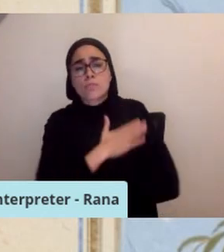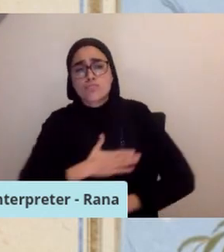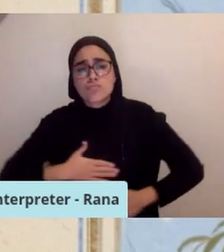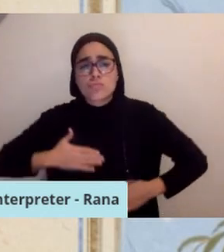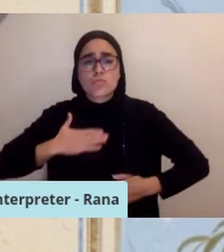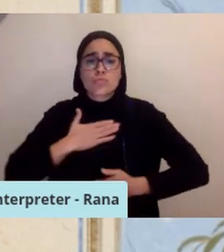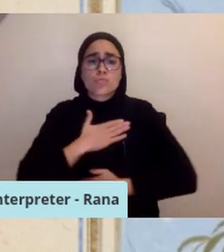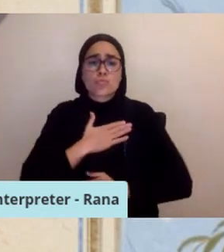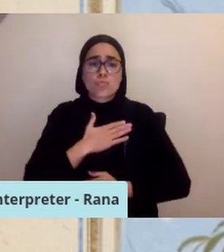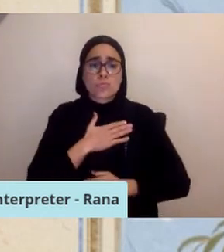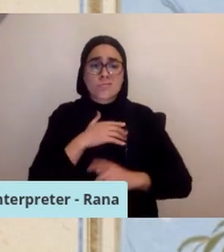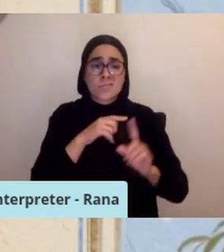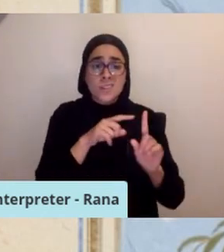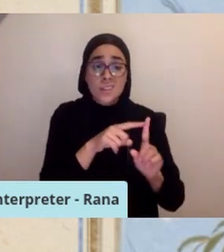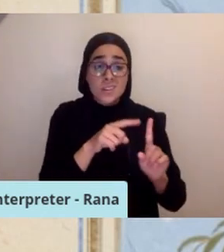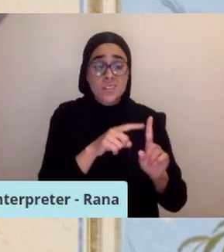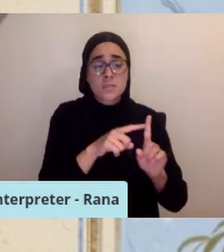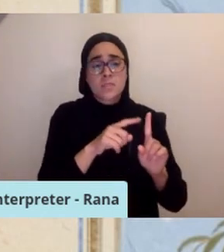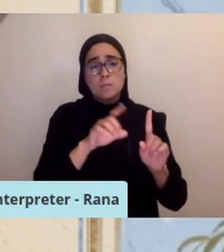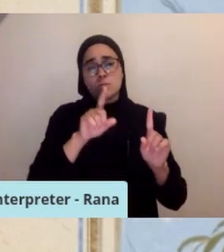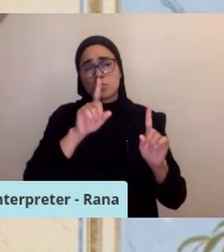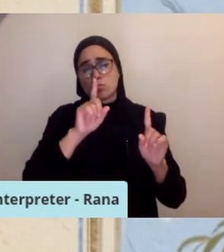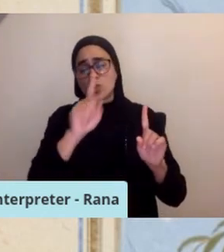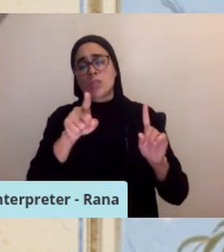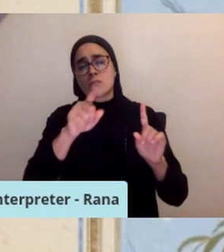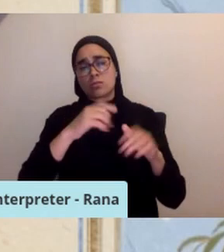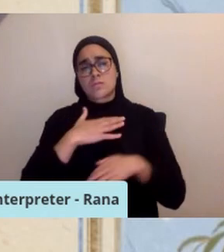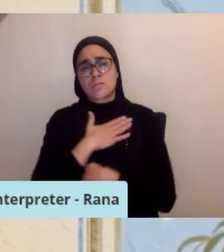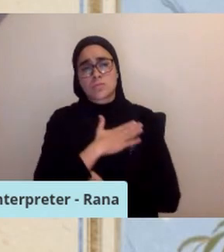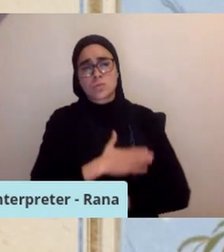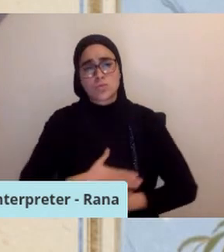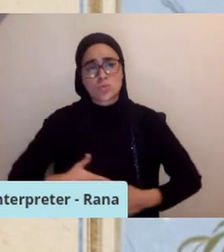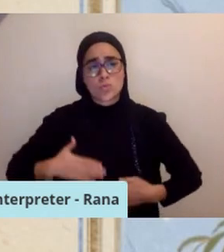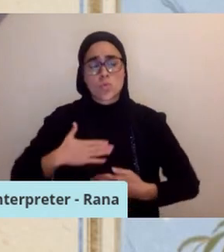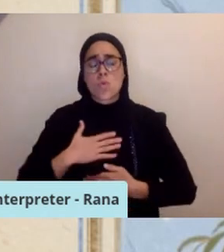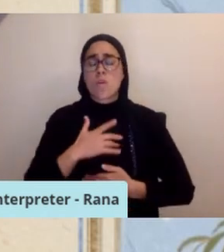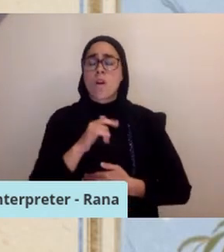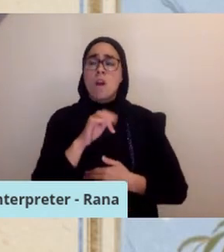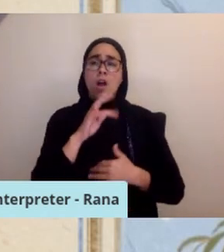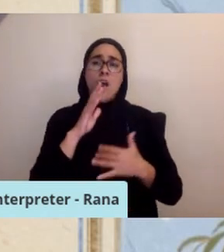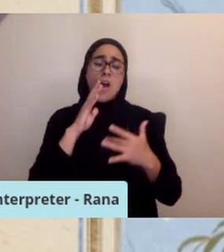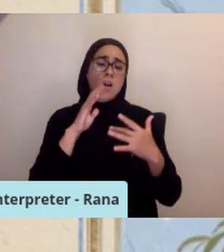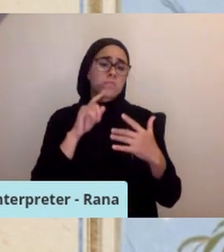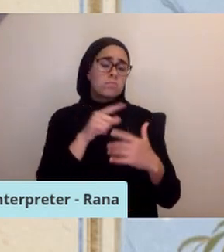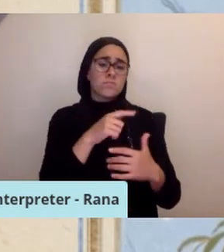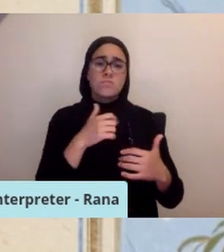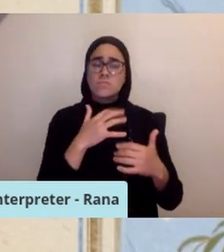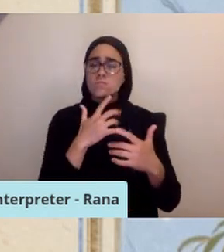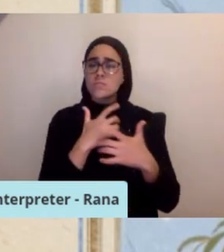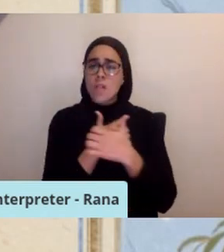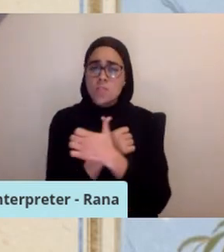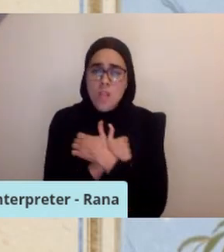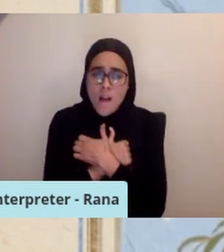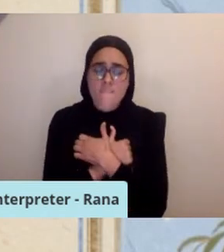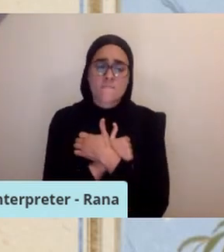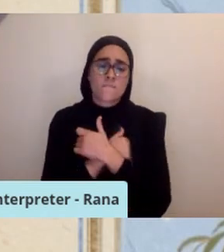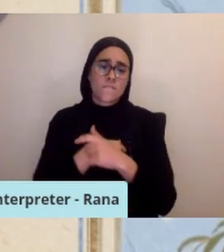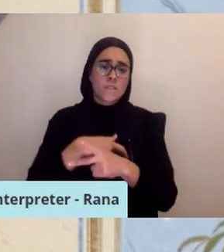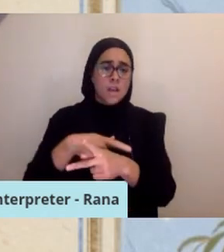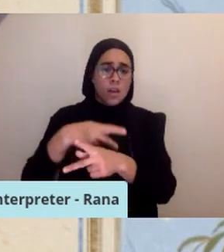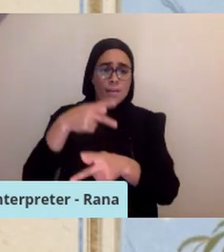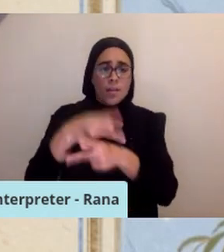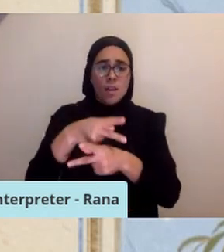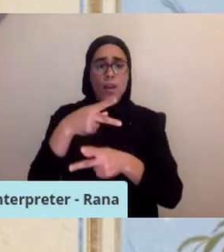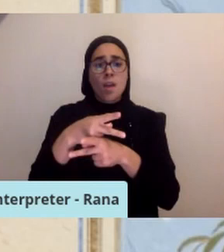person to be enjoyed. He had a wonderful capacity for love. He was a caring soul. He